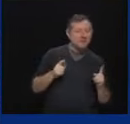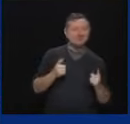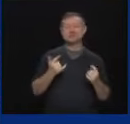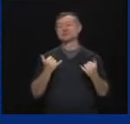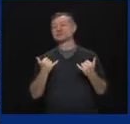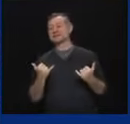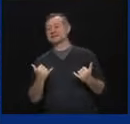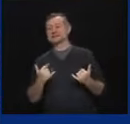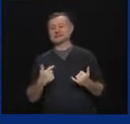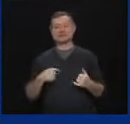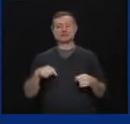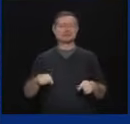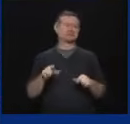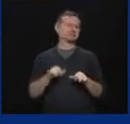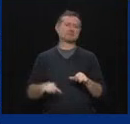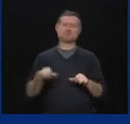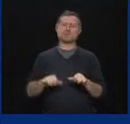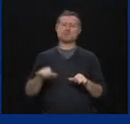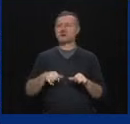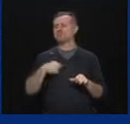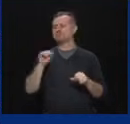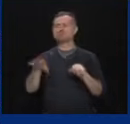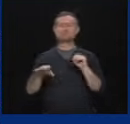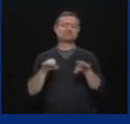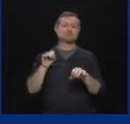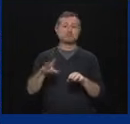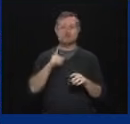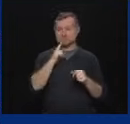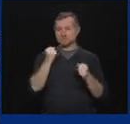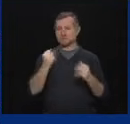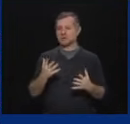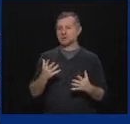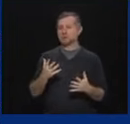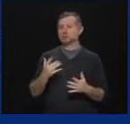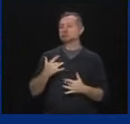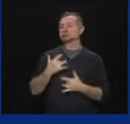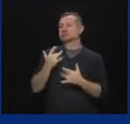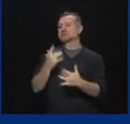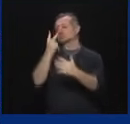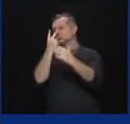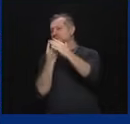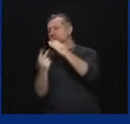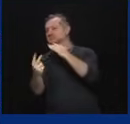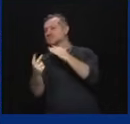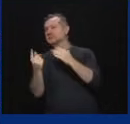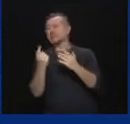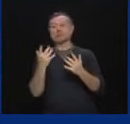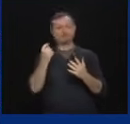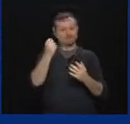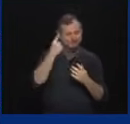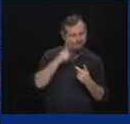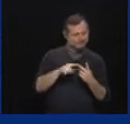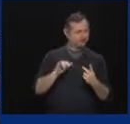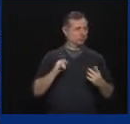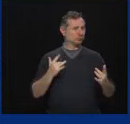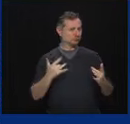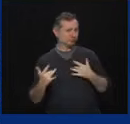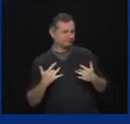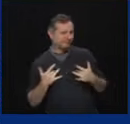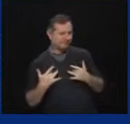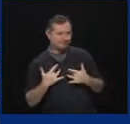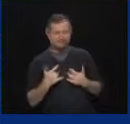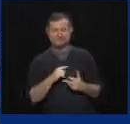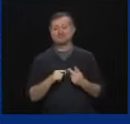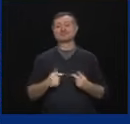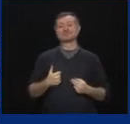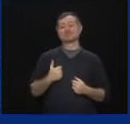down this path before, and there's a lot of trends that we're seeing and some concerns we have, especially as I spoke to you last time, it was all about getting